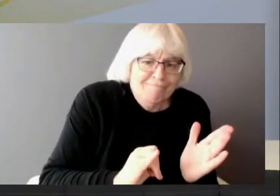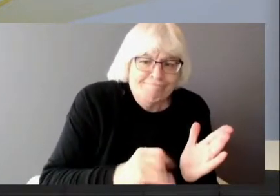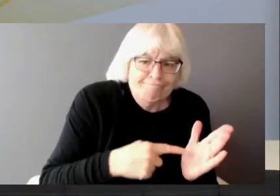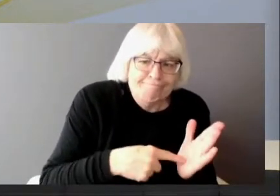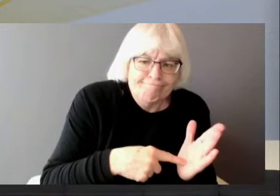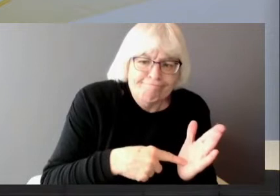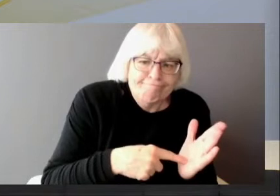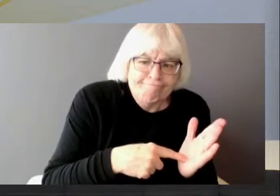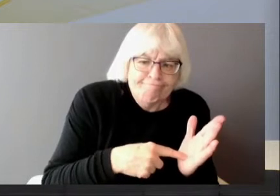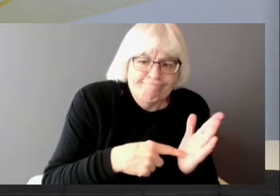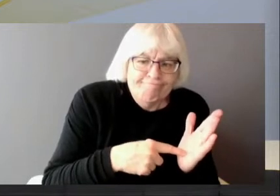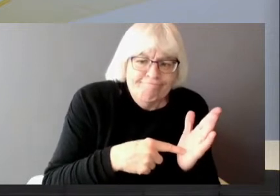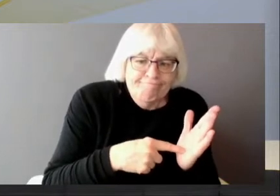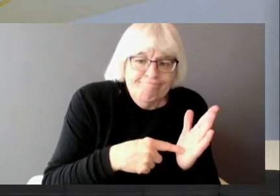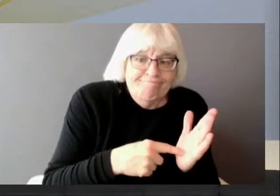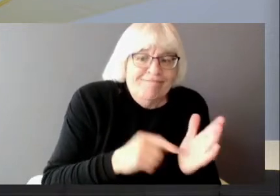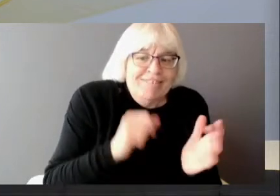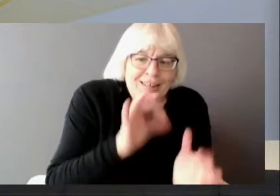quite accurate.